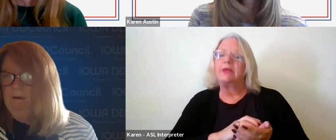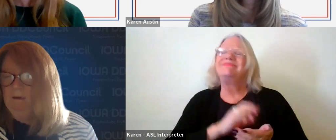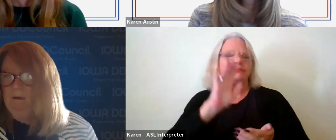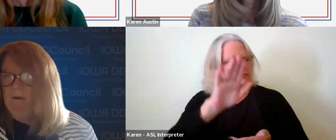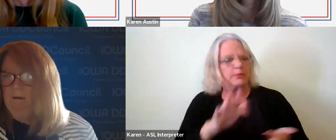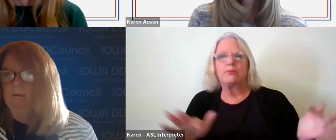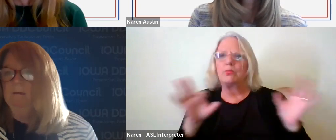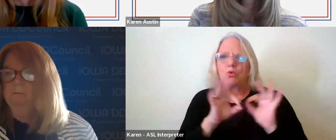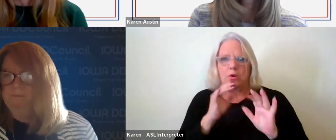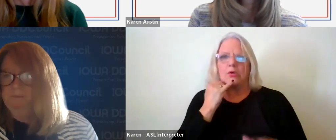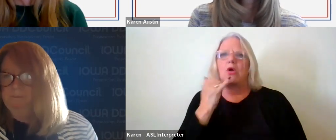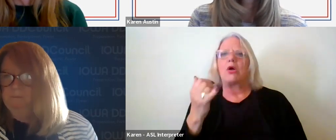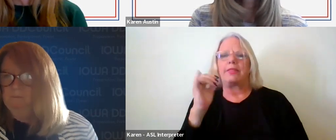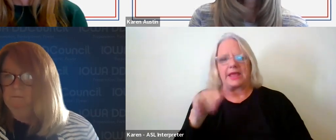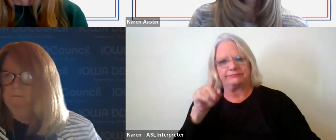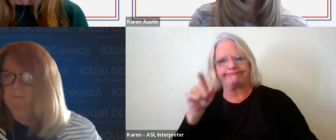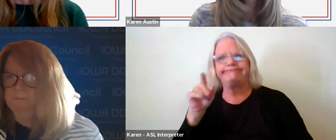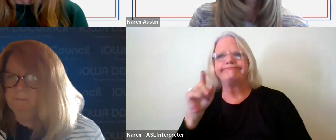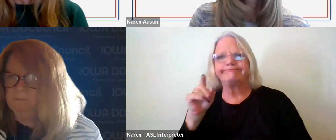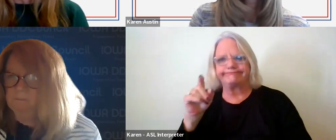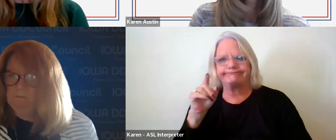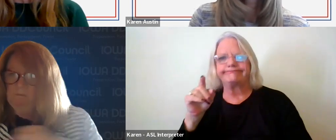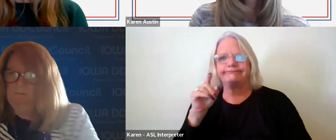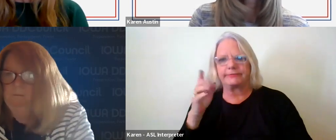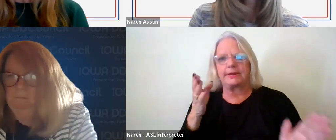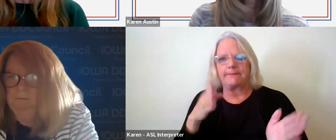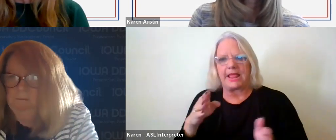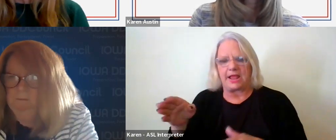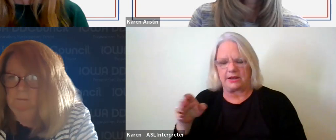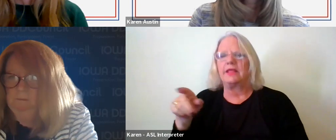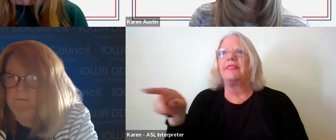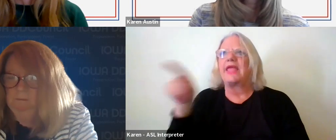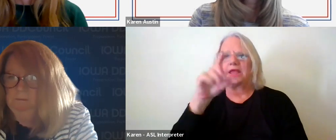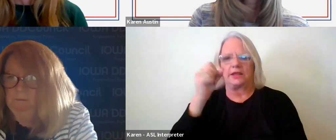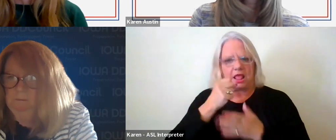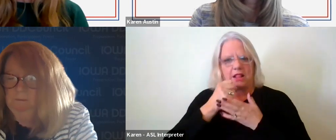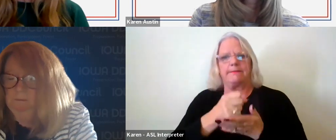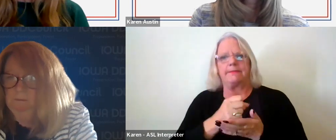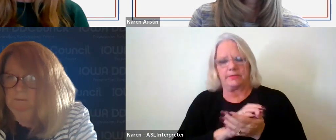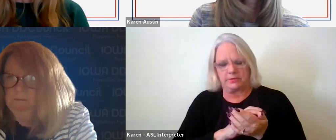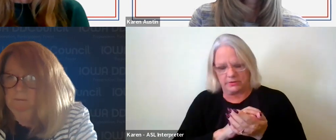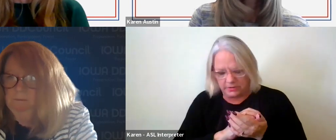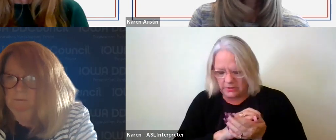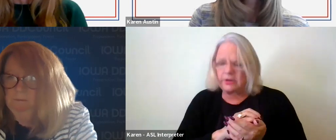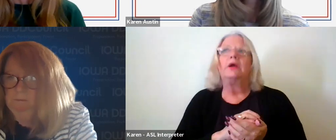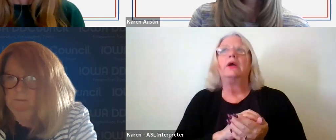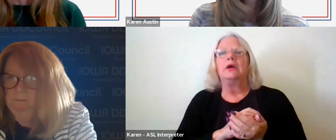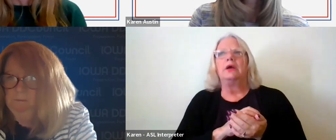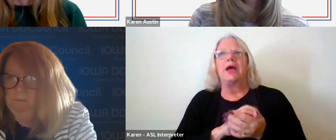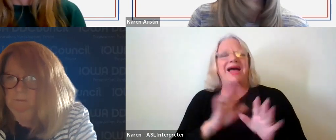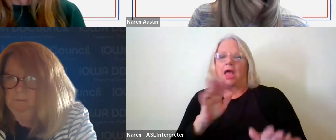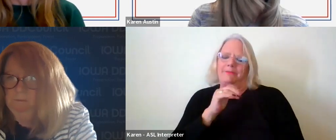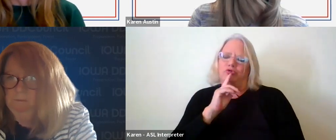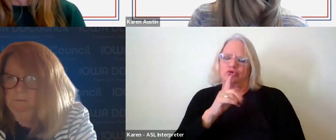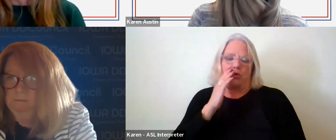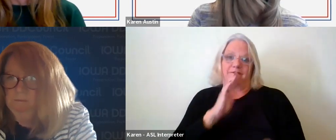the plan, because there will be that ability to certify. At some point, without knowing the specifics of the